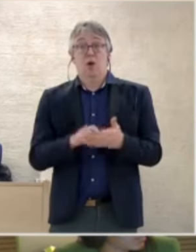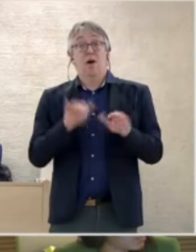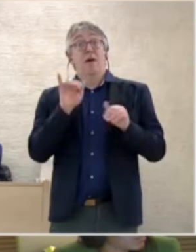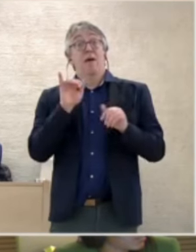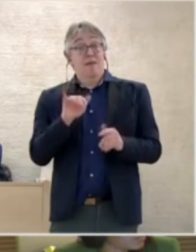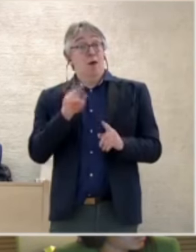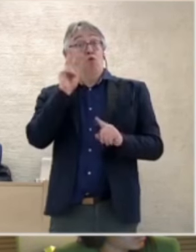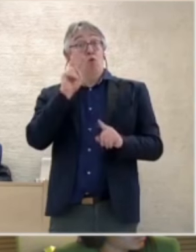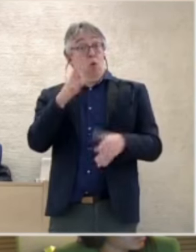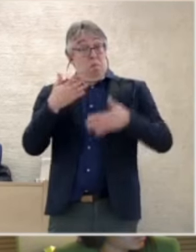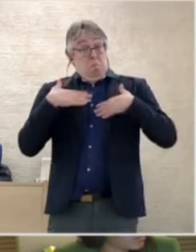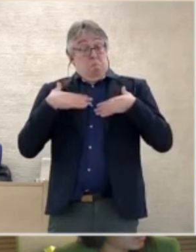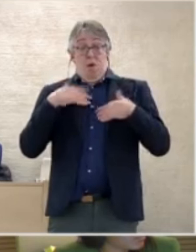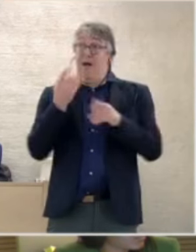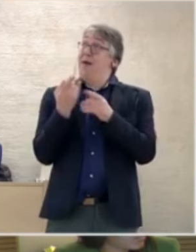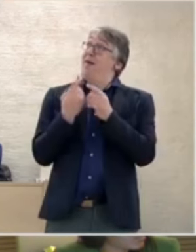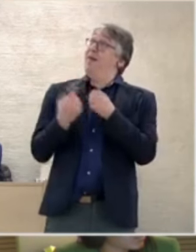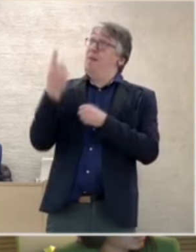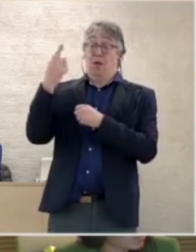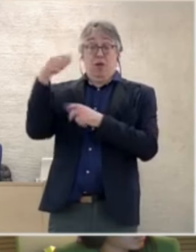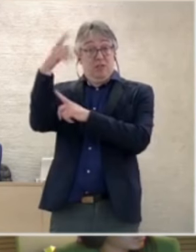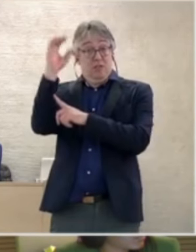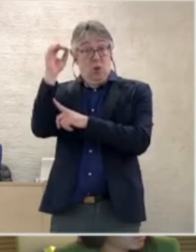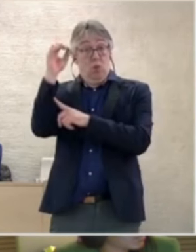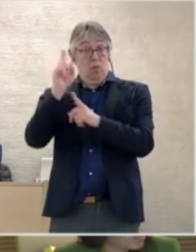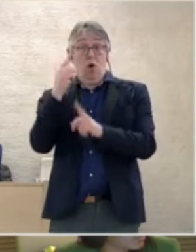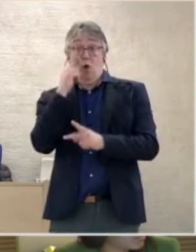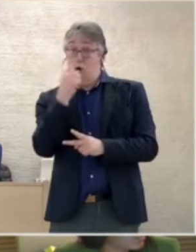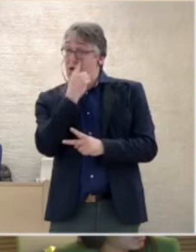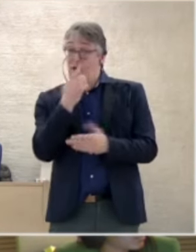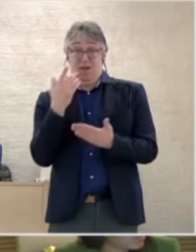independent sources, NGOs and eyewitnesses of Khojaly genocide